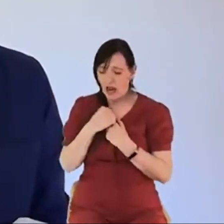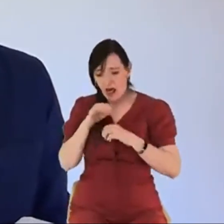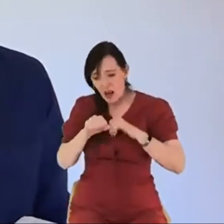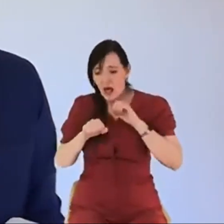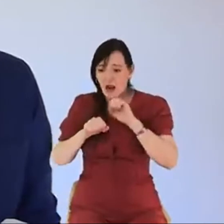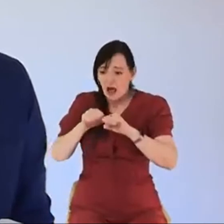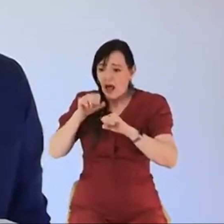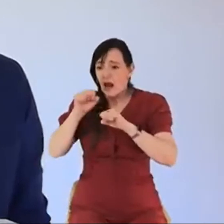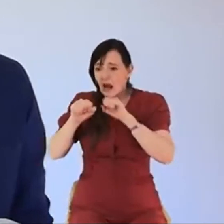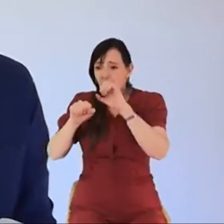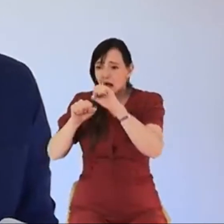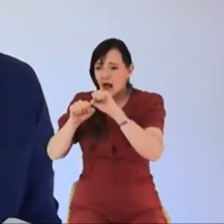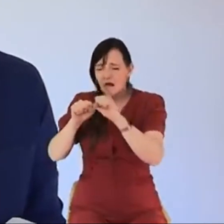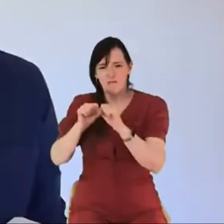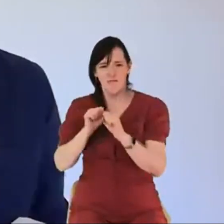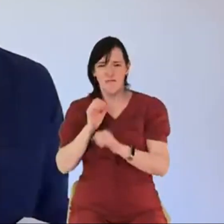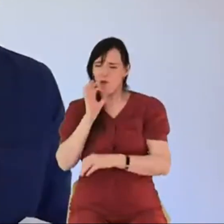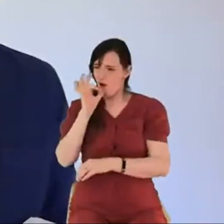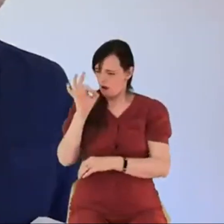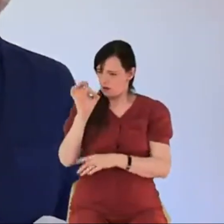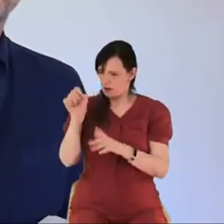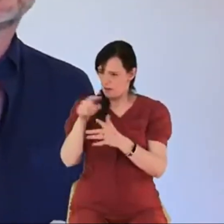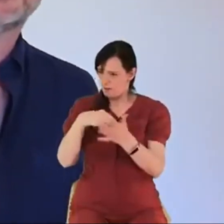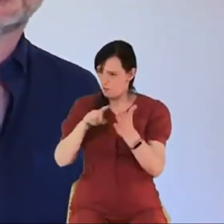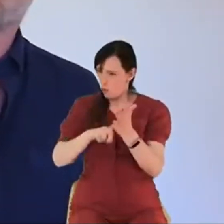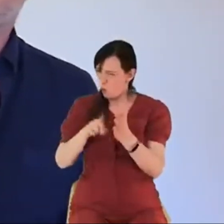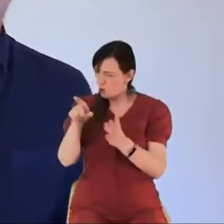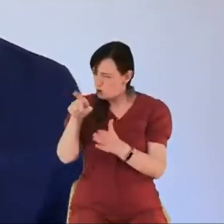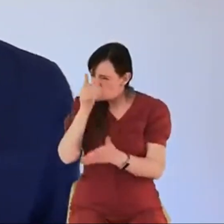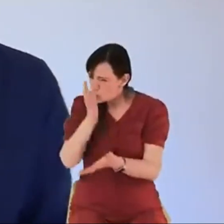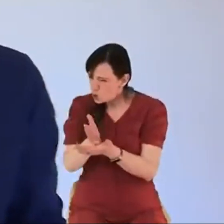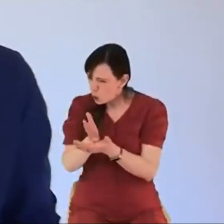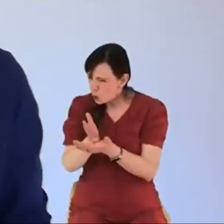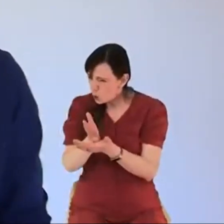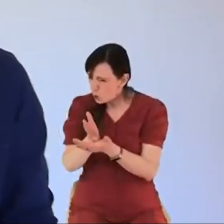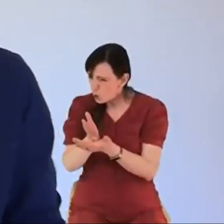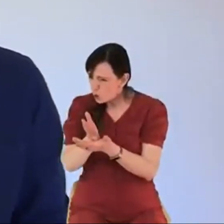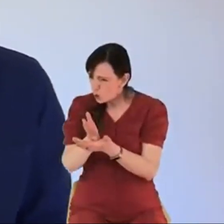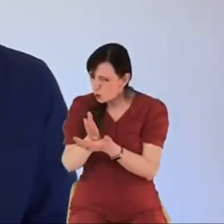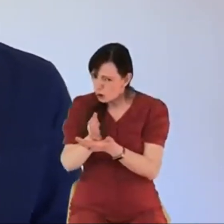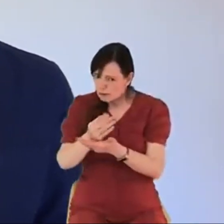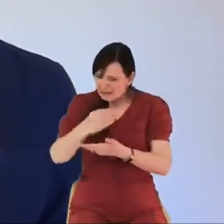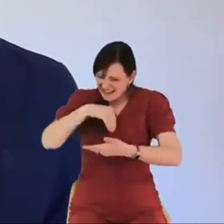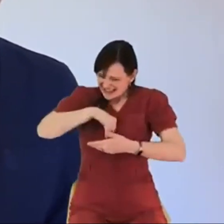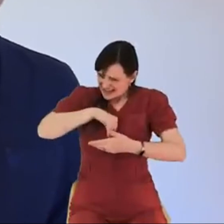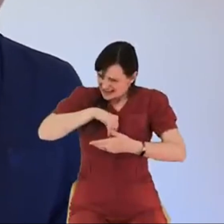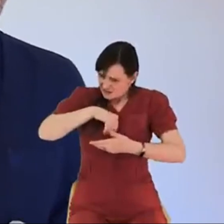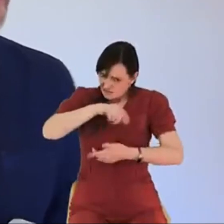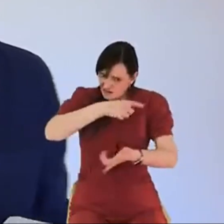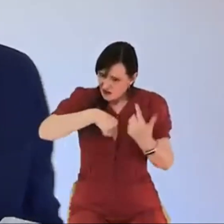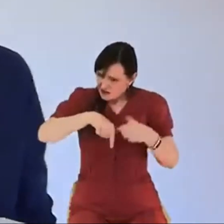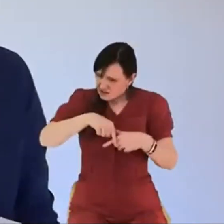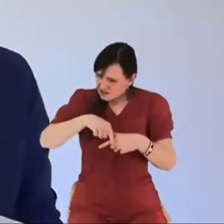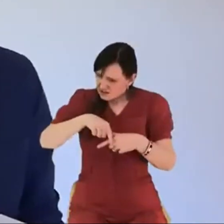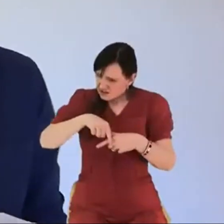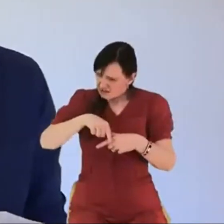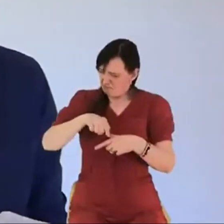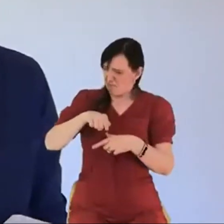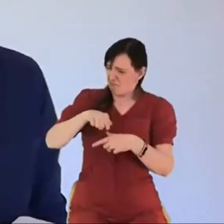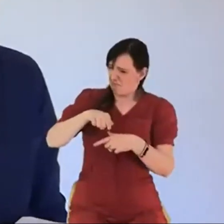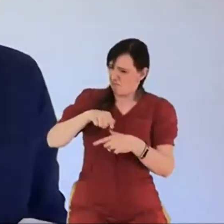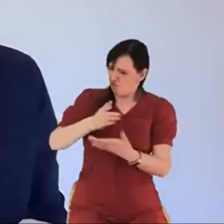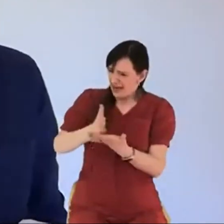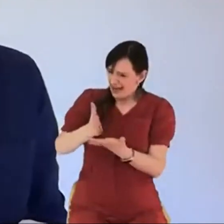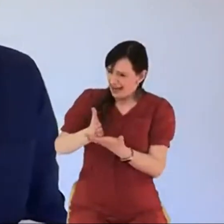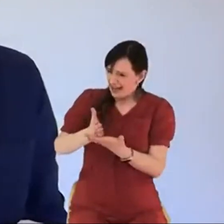but paul are you sure you sure he's at work in us you sure he's got hold of